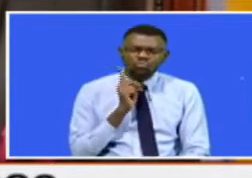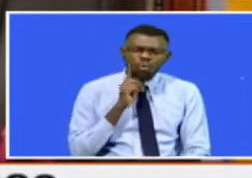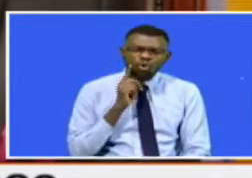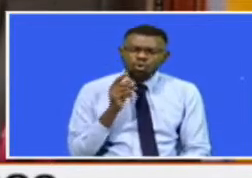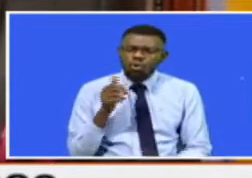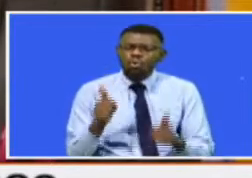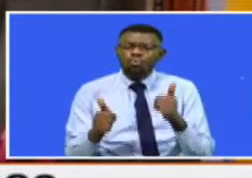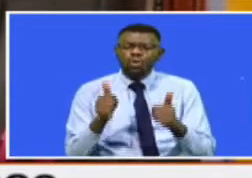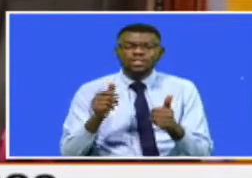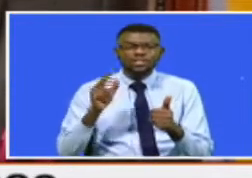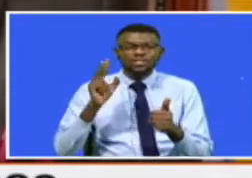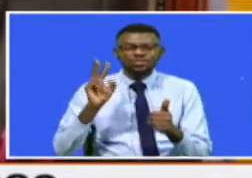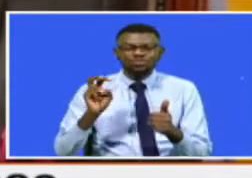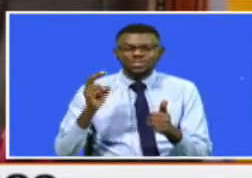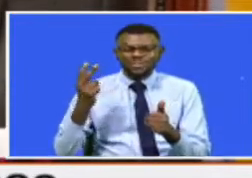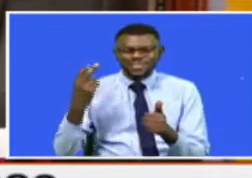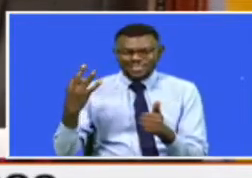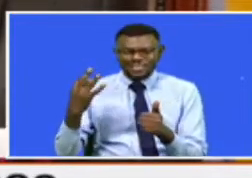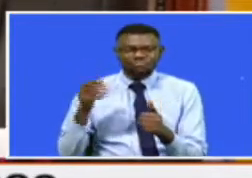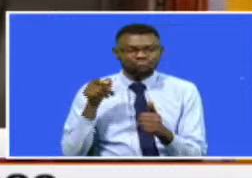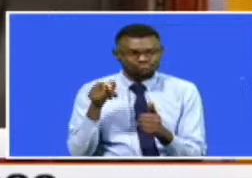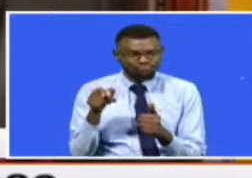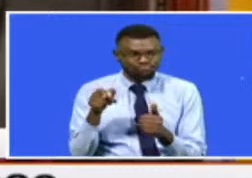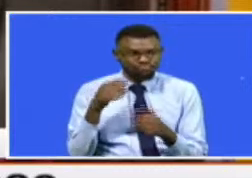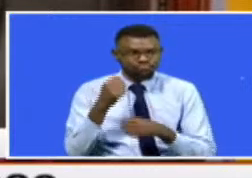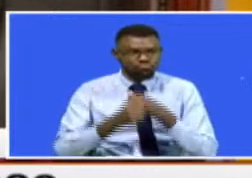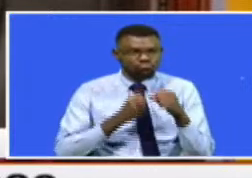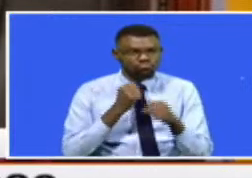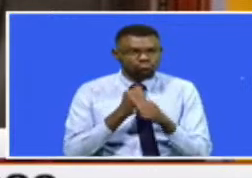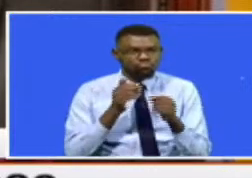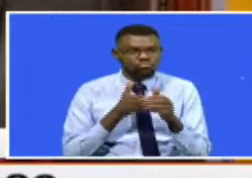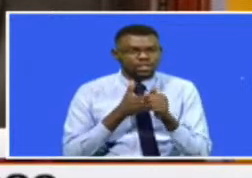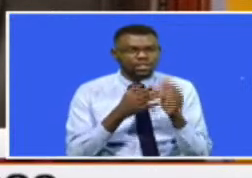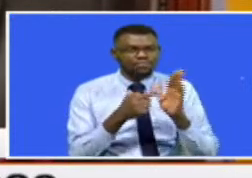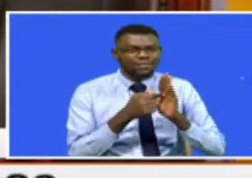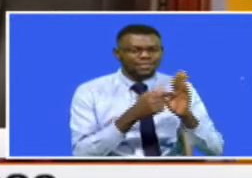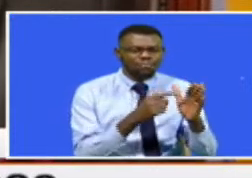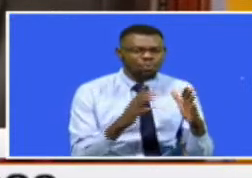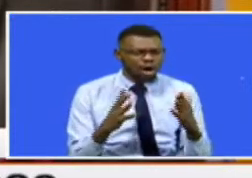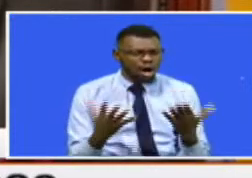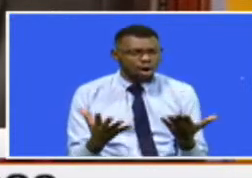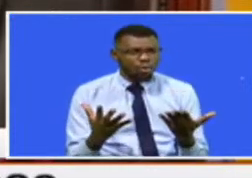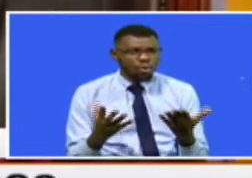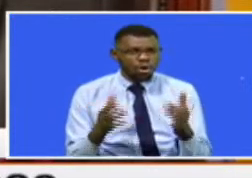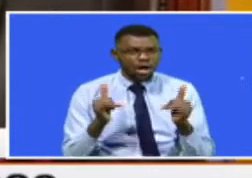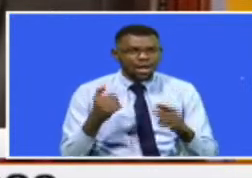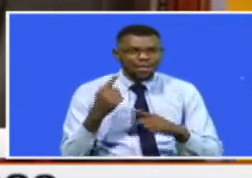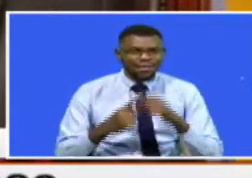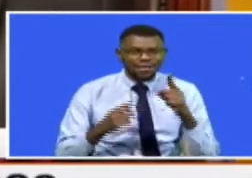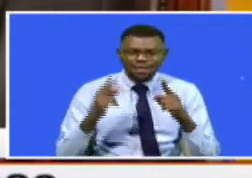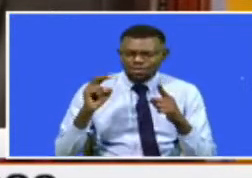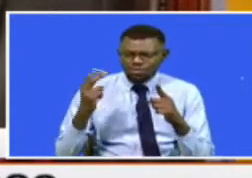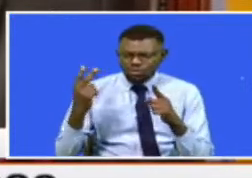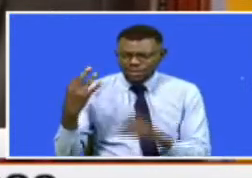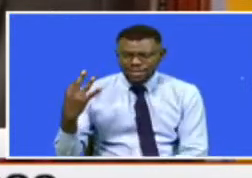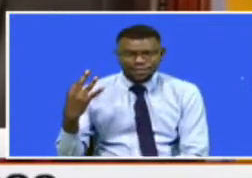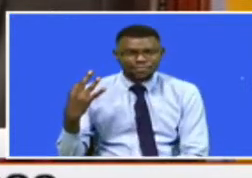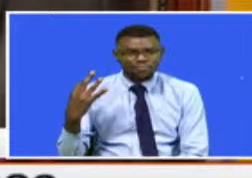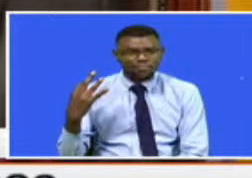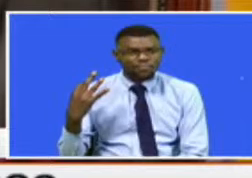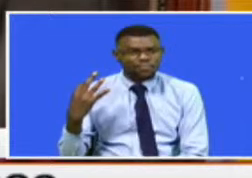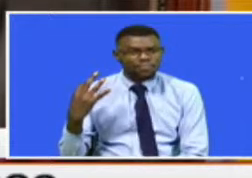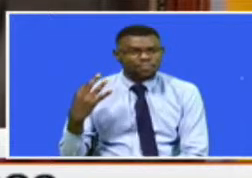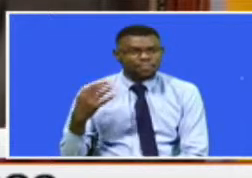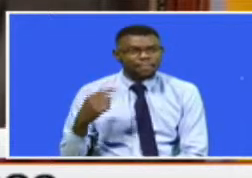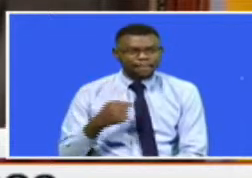is 2023. In leading by example, the new year 2023 will